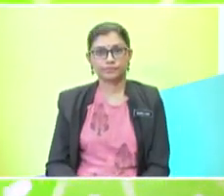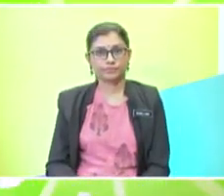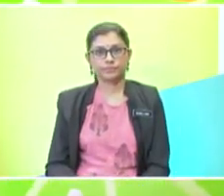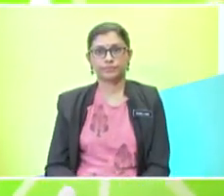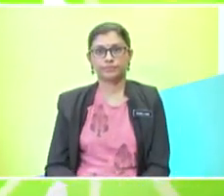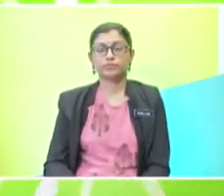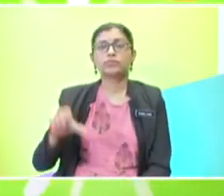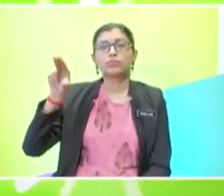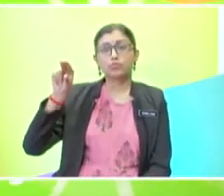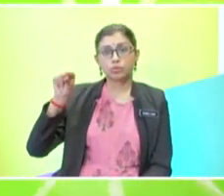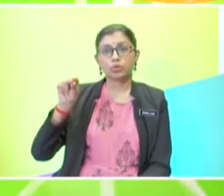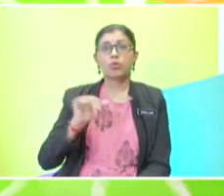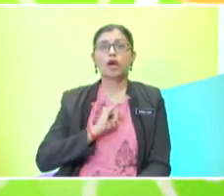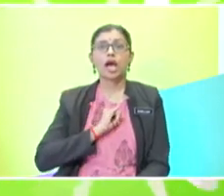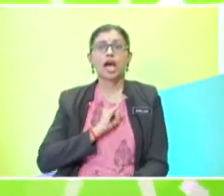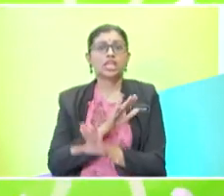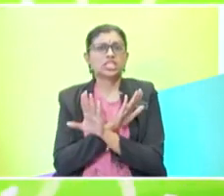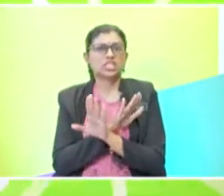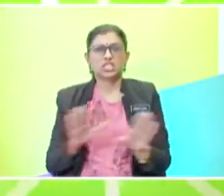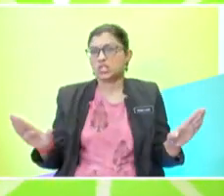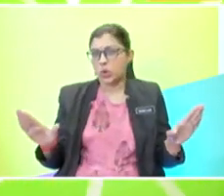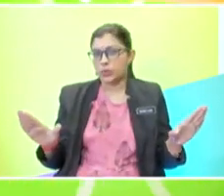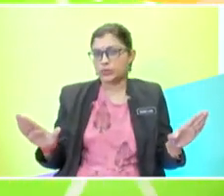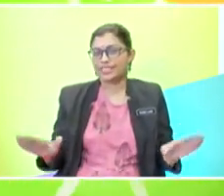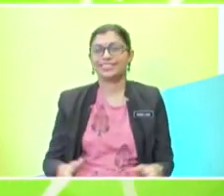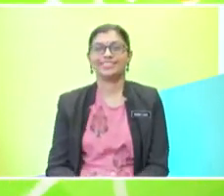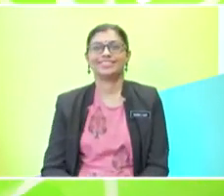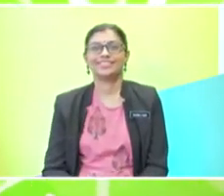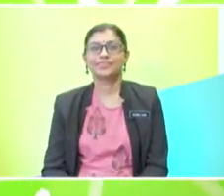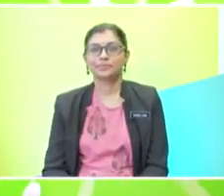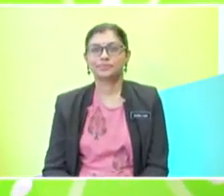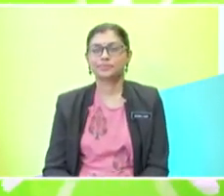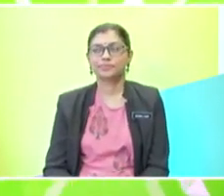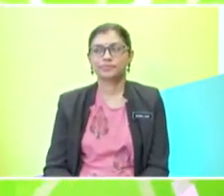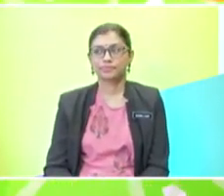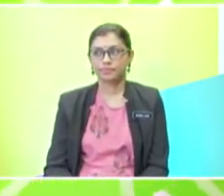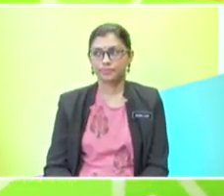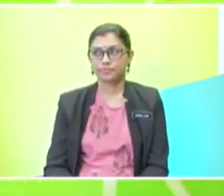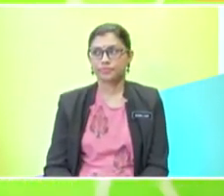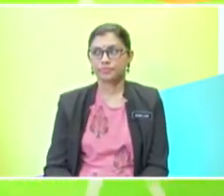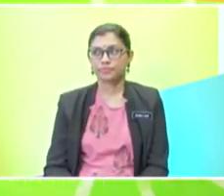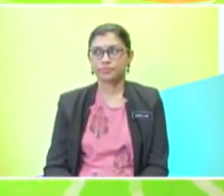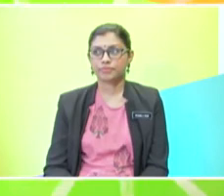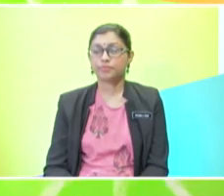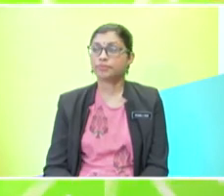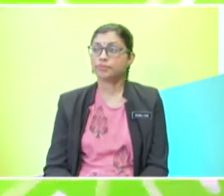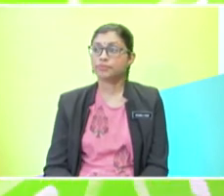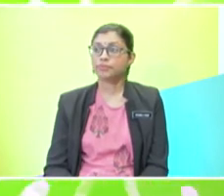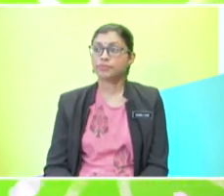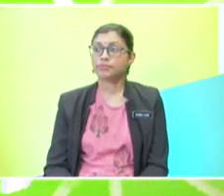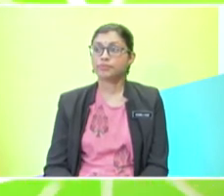No, I don't. Yes, no, I don't. Definitely good. Well done, Aisha. And the last one,